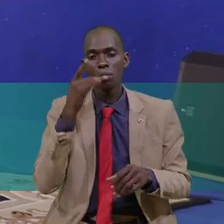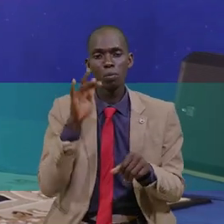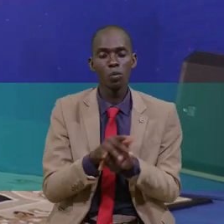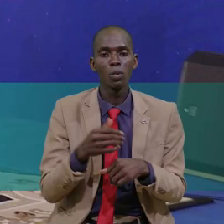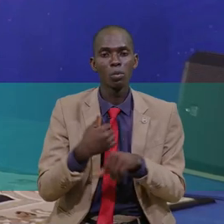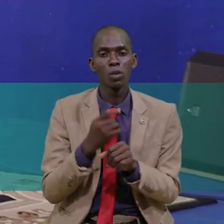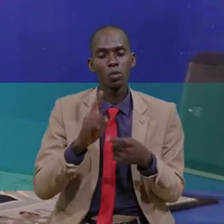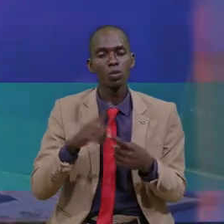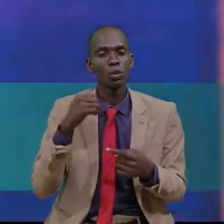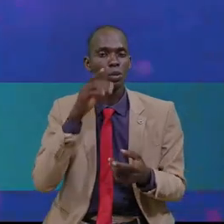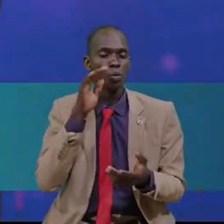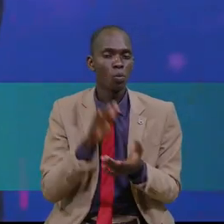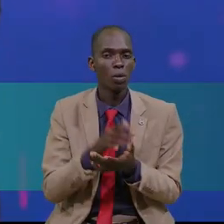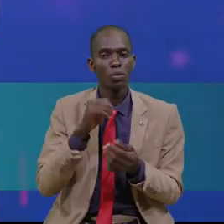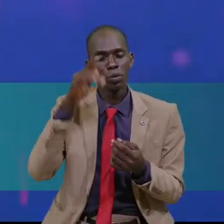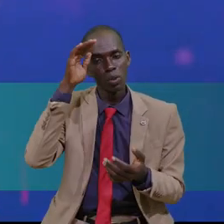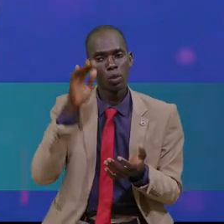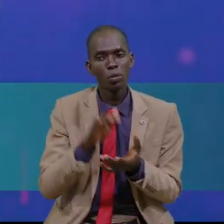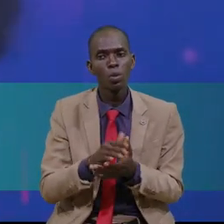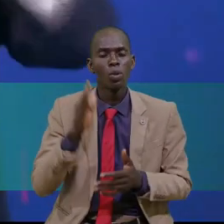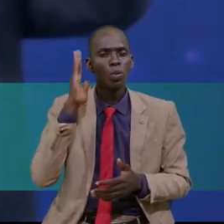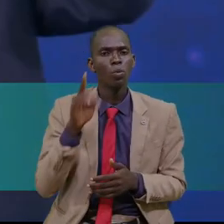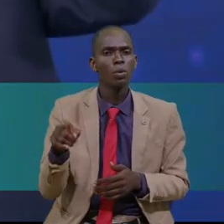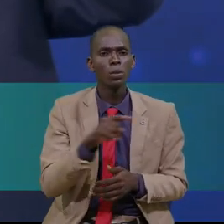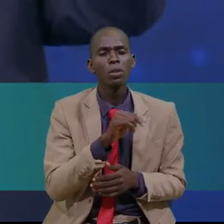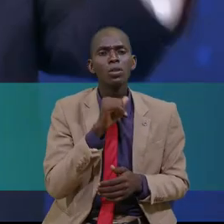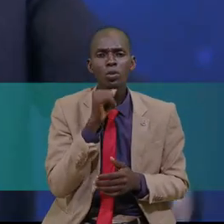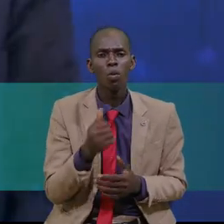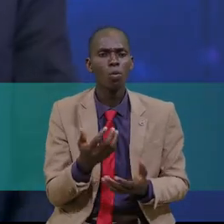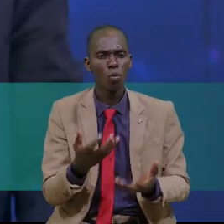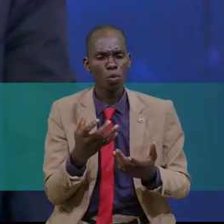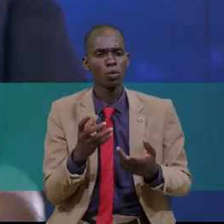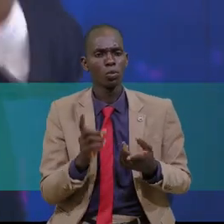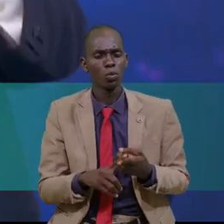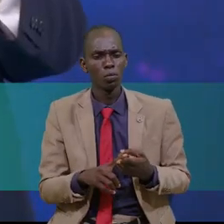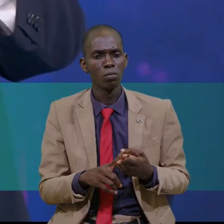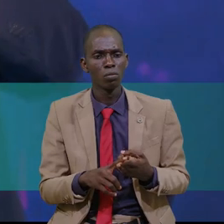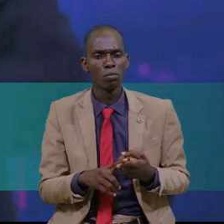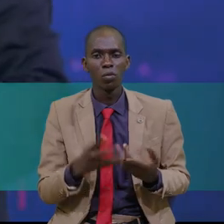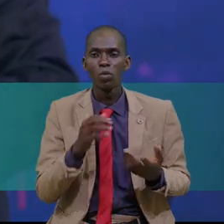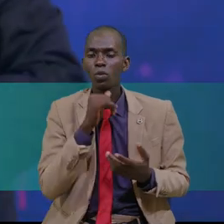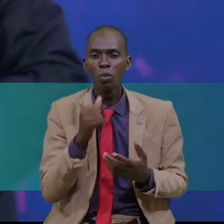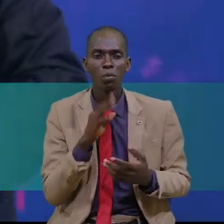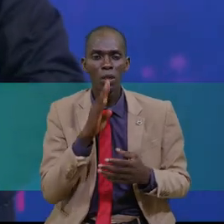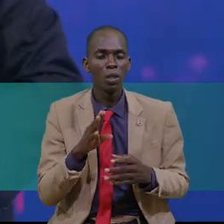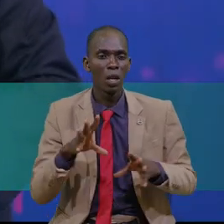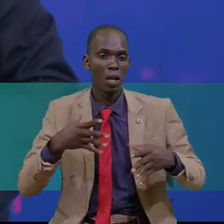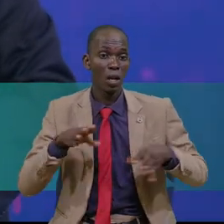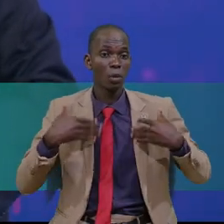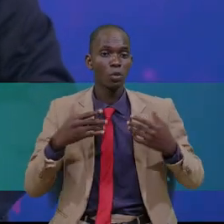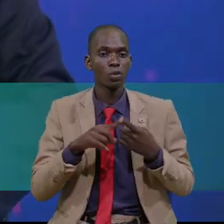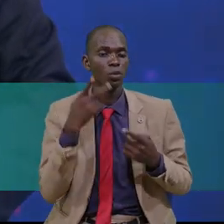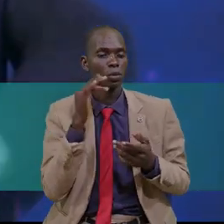they not rather that the wife should be away so they can be free? Free to sin and free to go